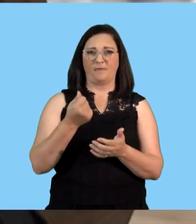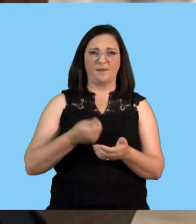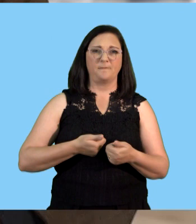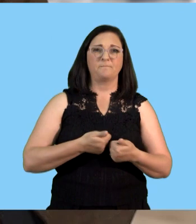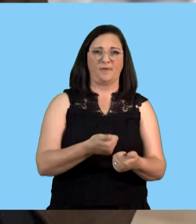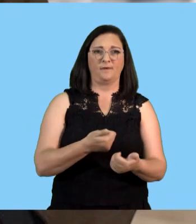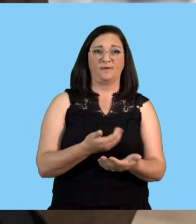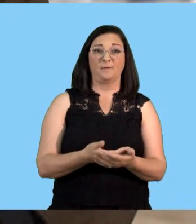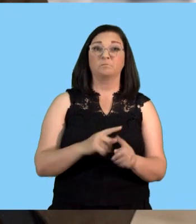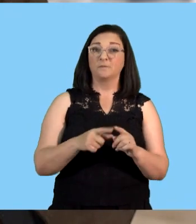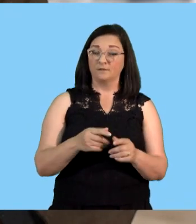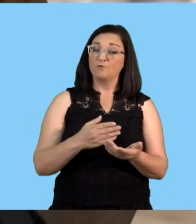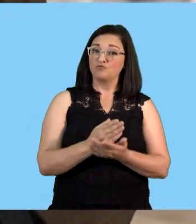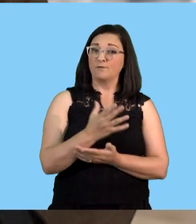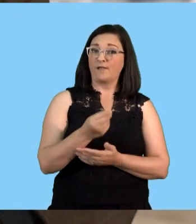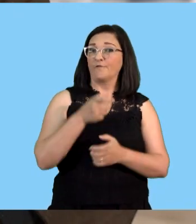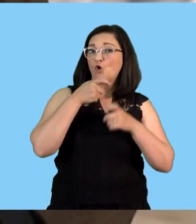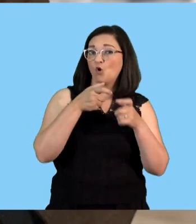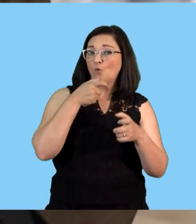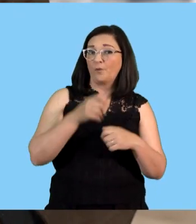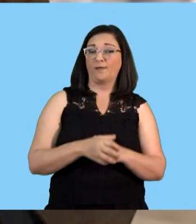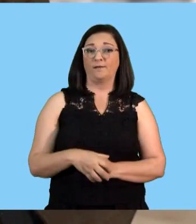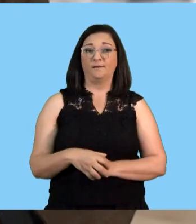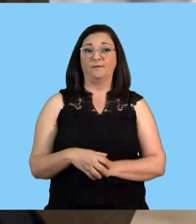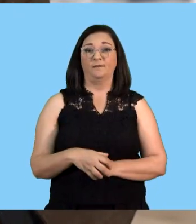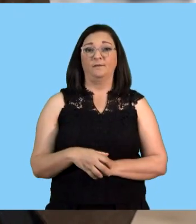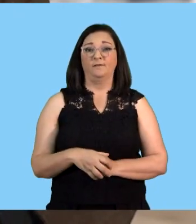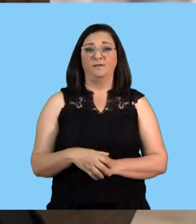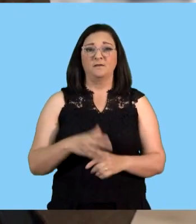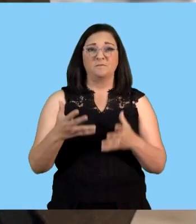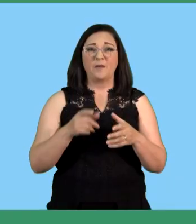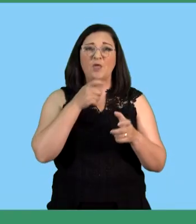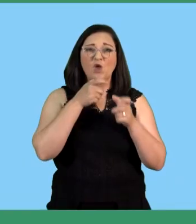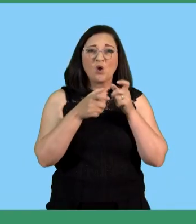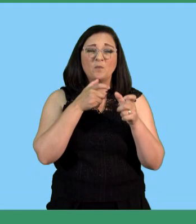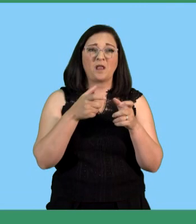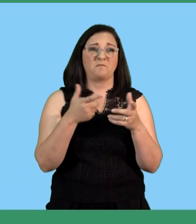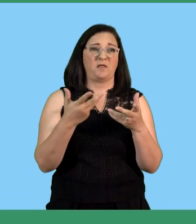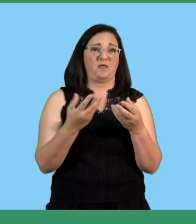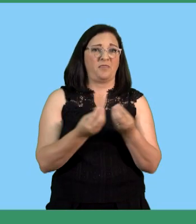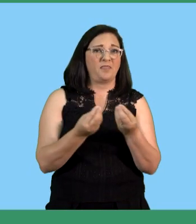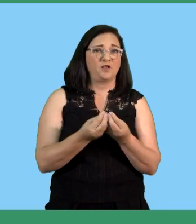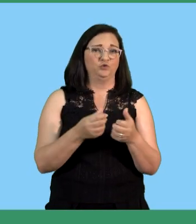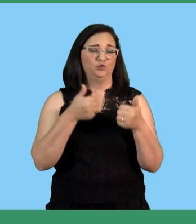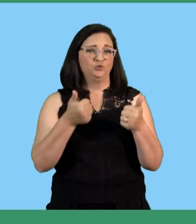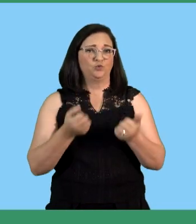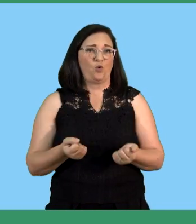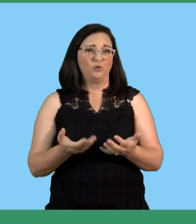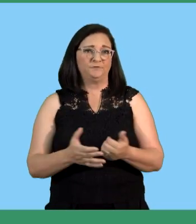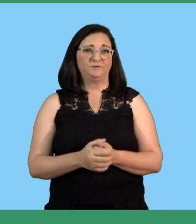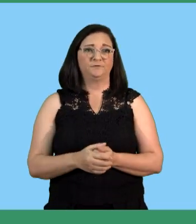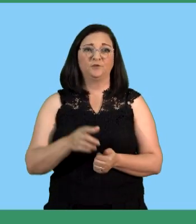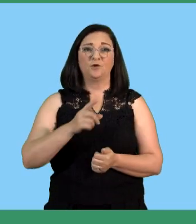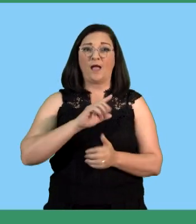to complain as well. Consumers may use various methods to complain about poor quality goods or services. They can complain